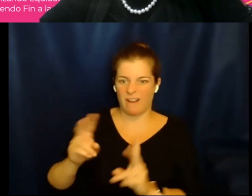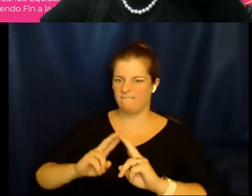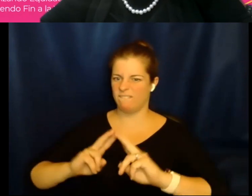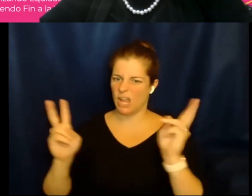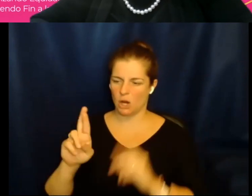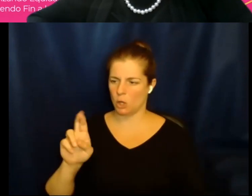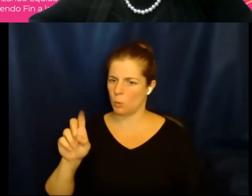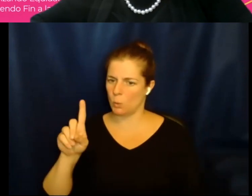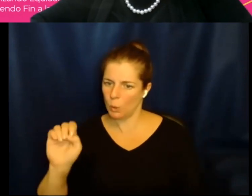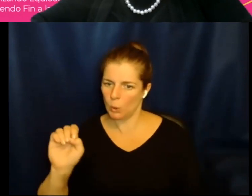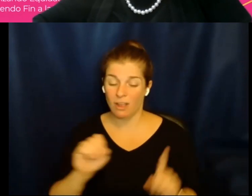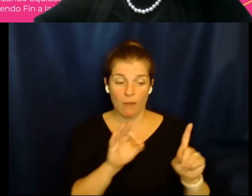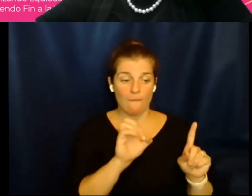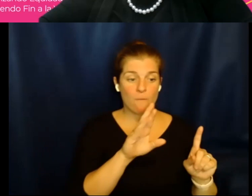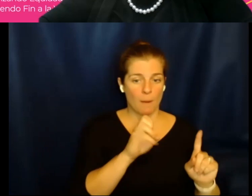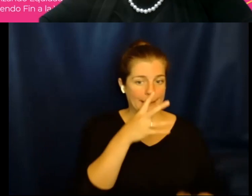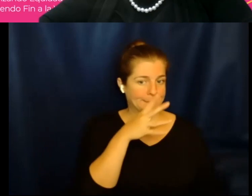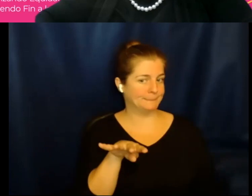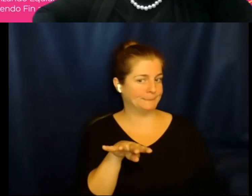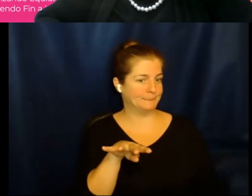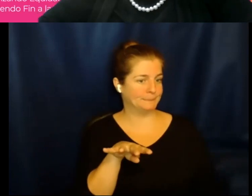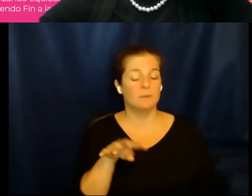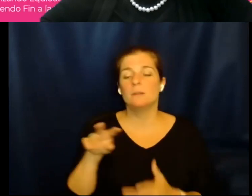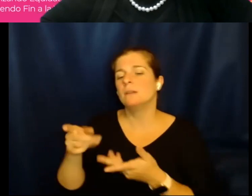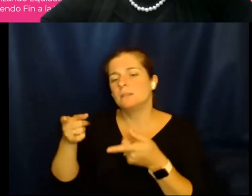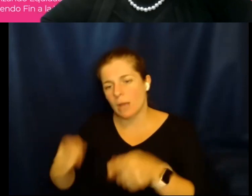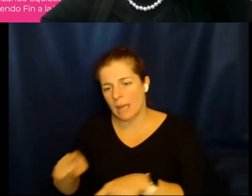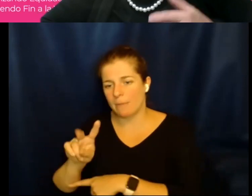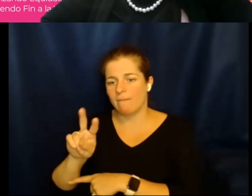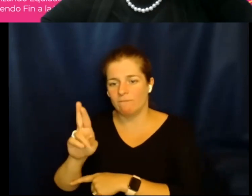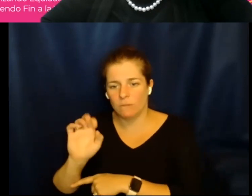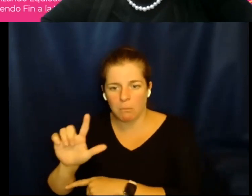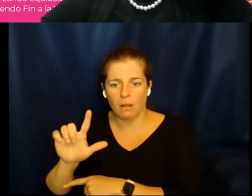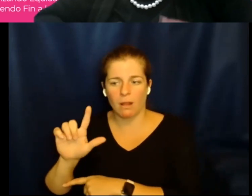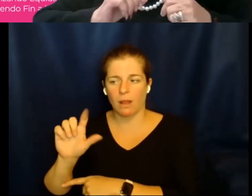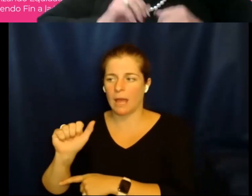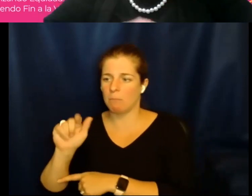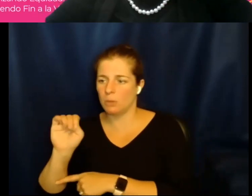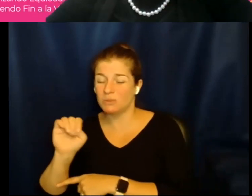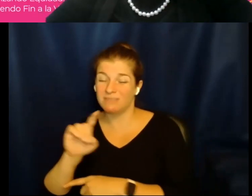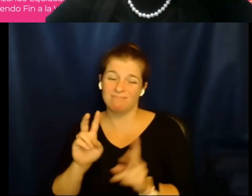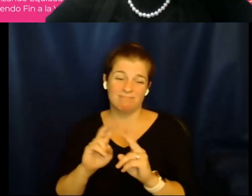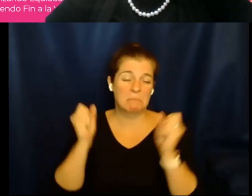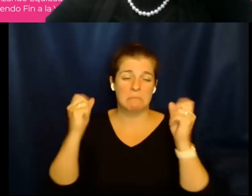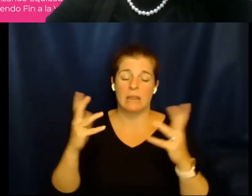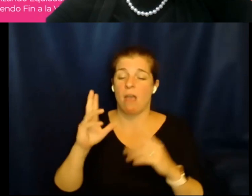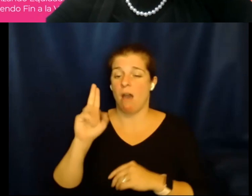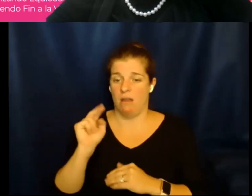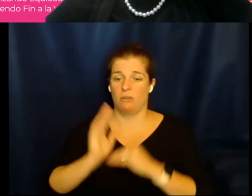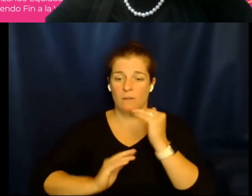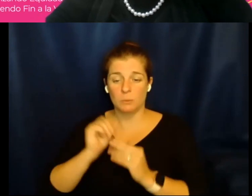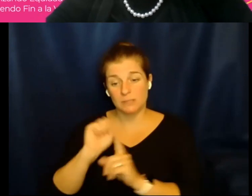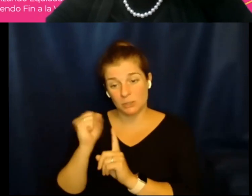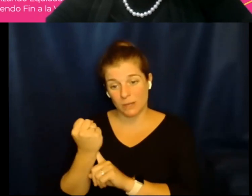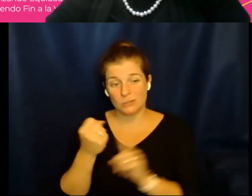anything. They just let it happen. So you have verbal abuse, uncomfortable situations. And a lot of that is really not being dealt with. So we